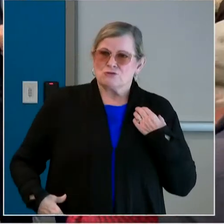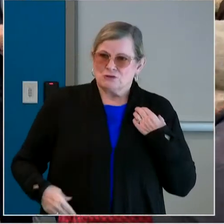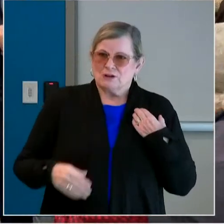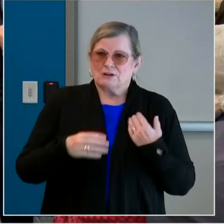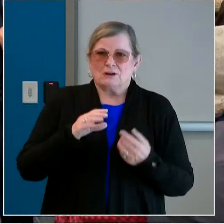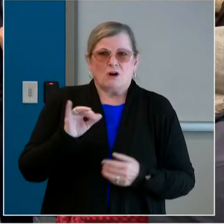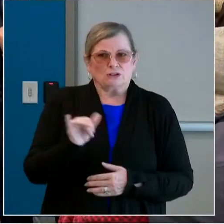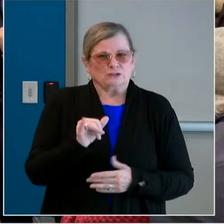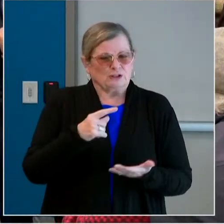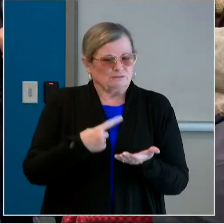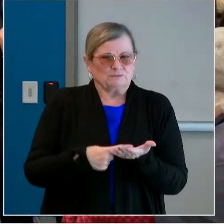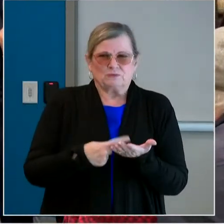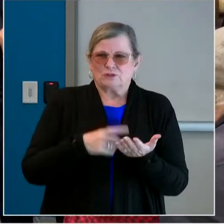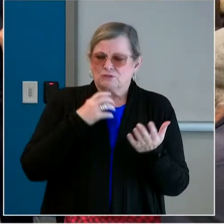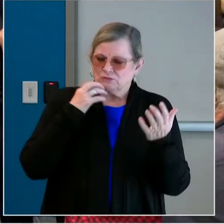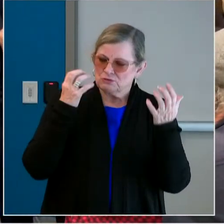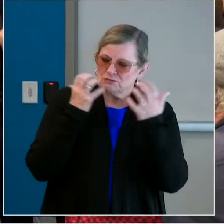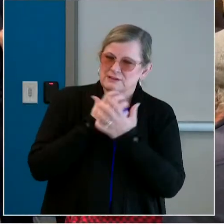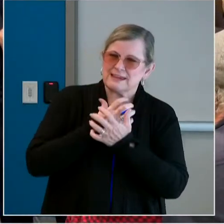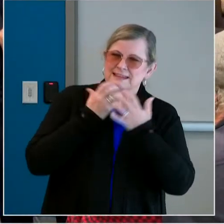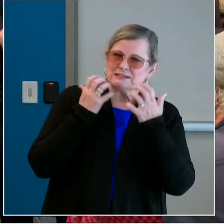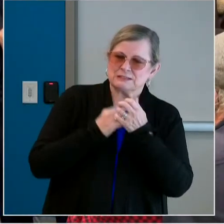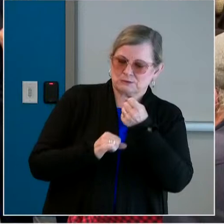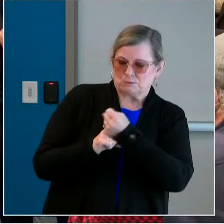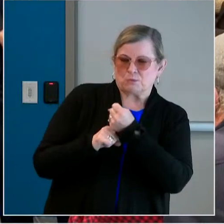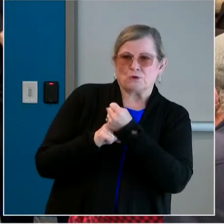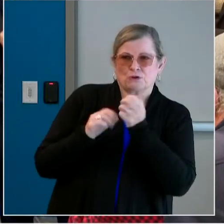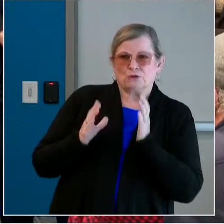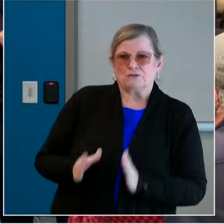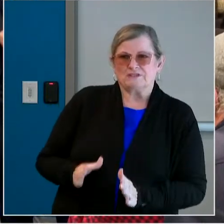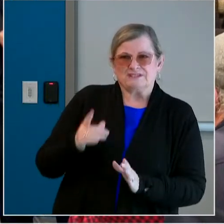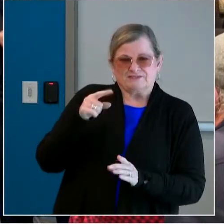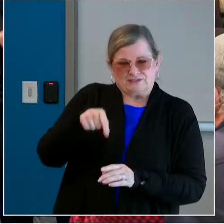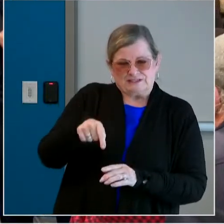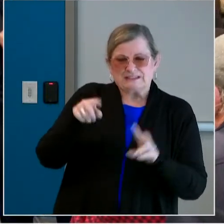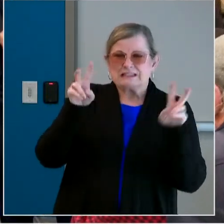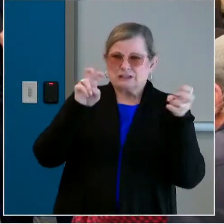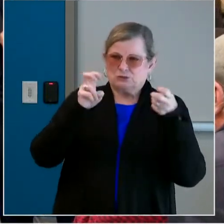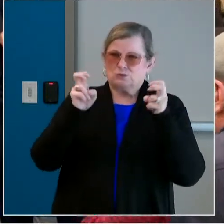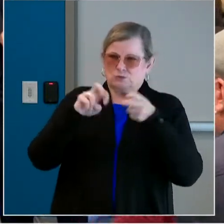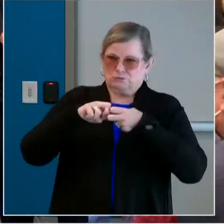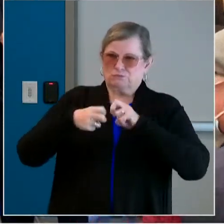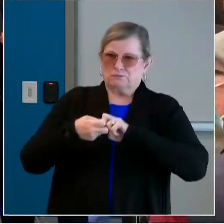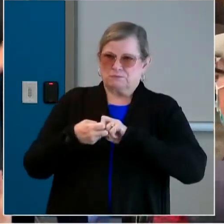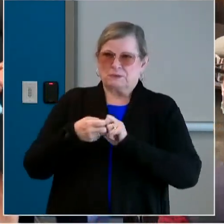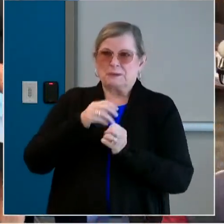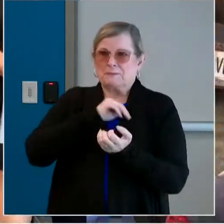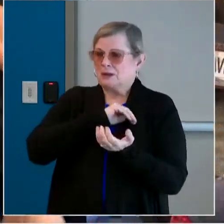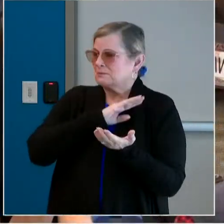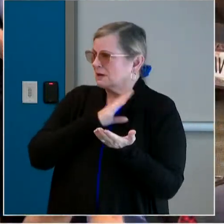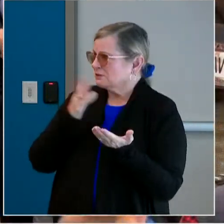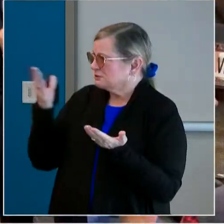an incredible champion on this issue, Mayor Bowser.